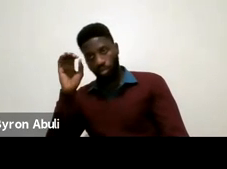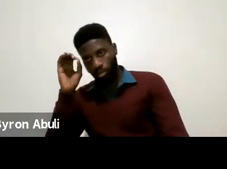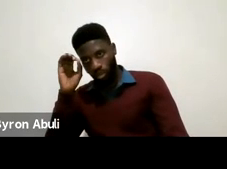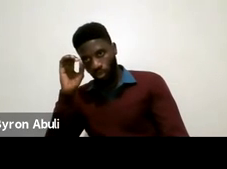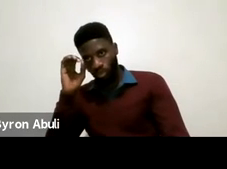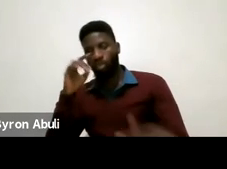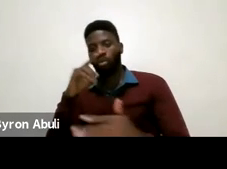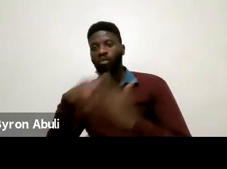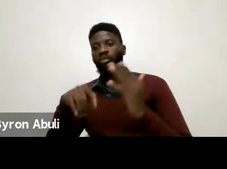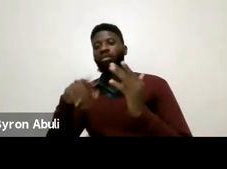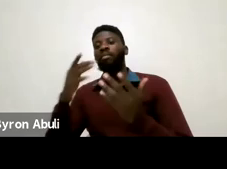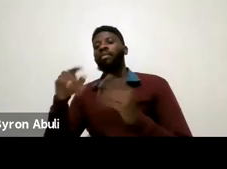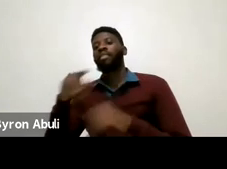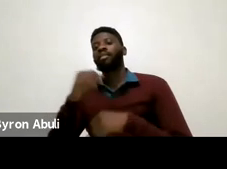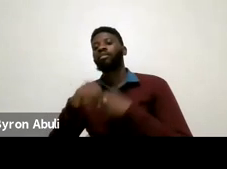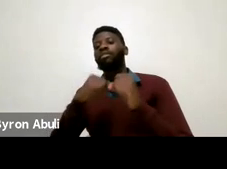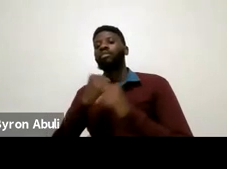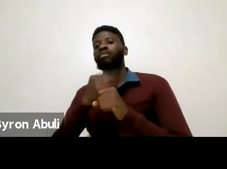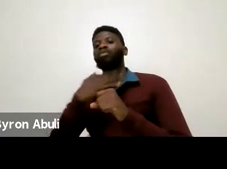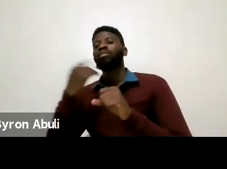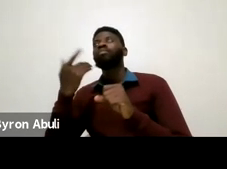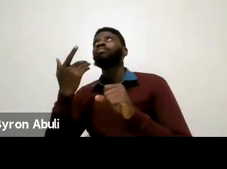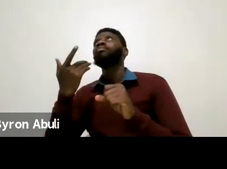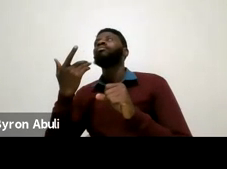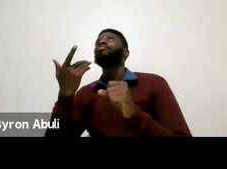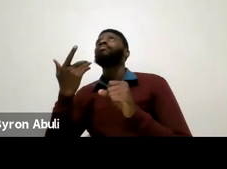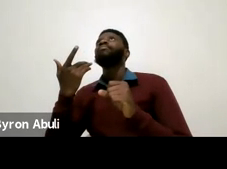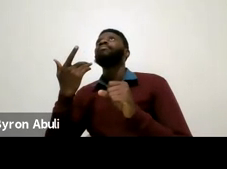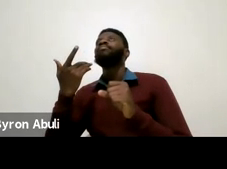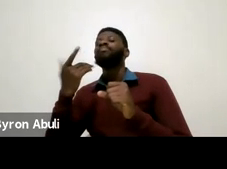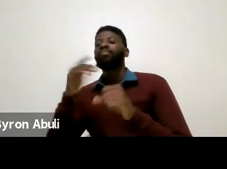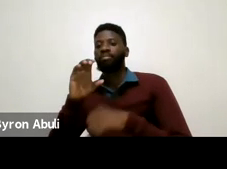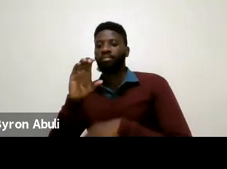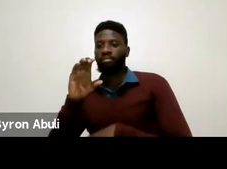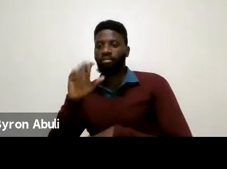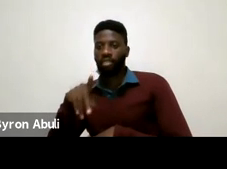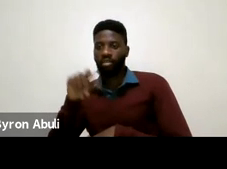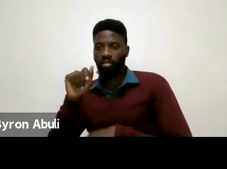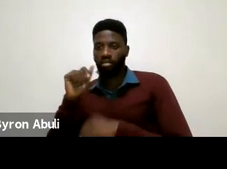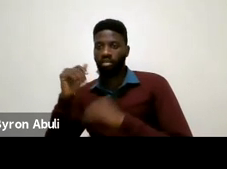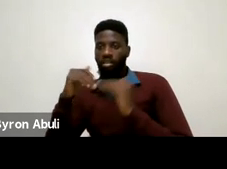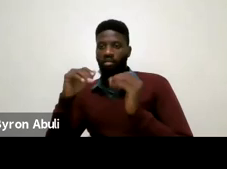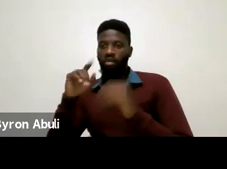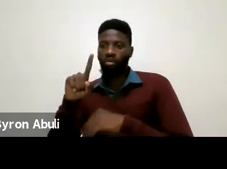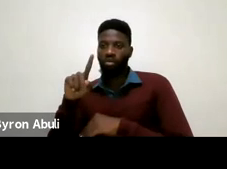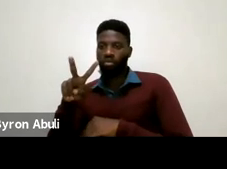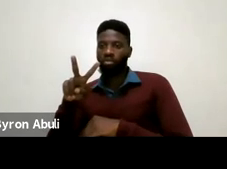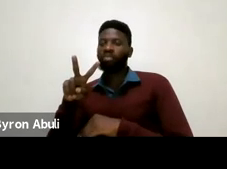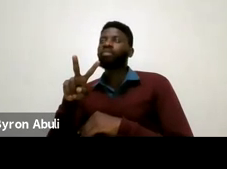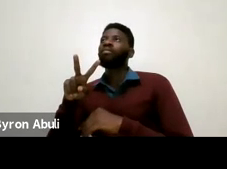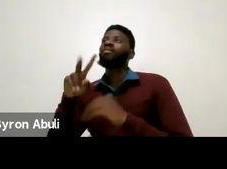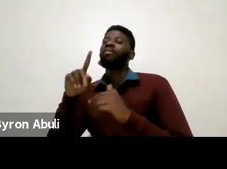you want to attain, you want to pursue CPA, let's say level 1 and level 2. And Yes.